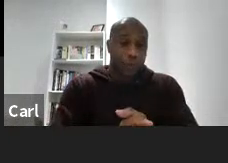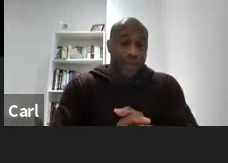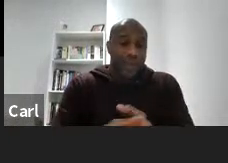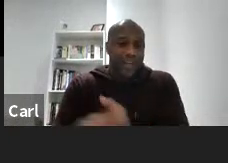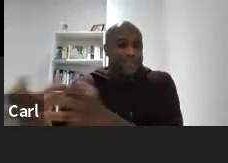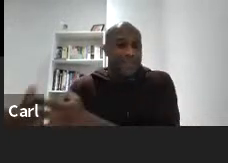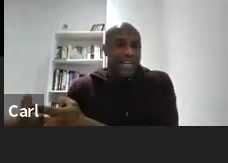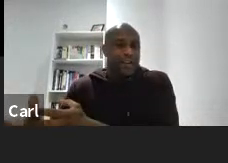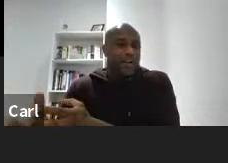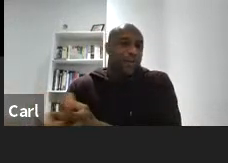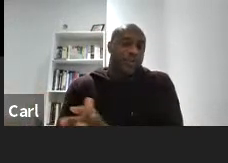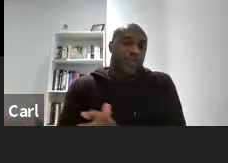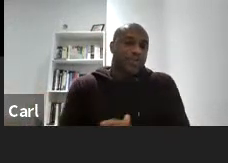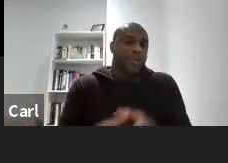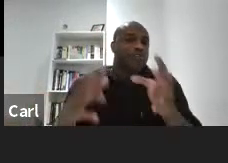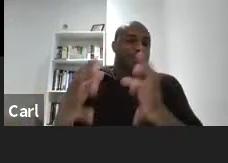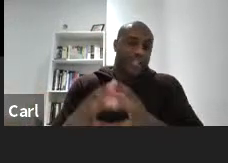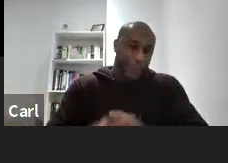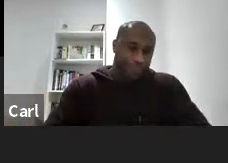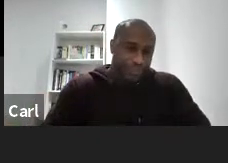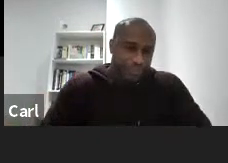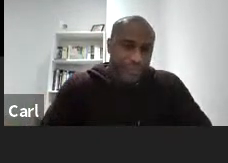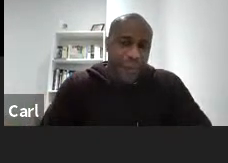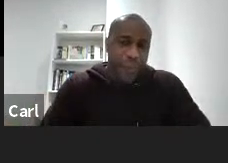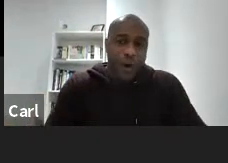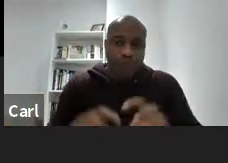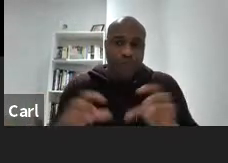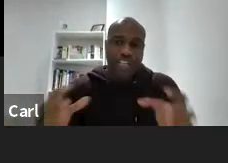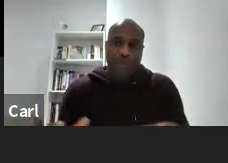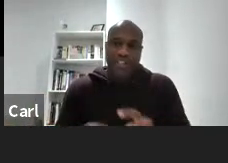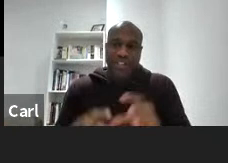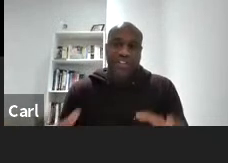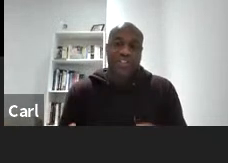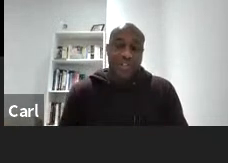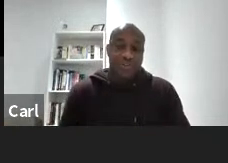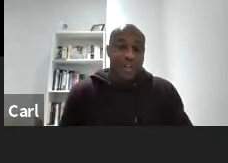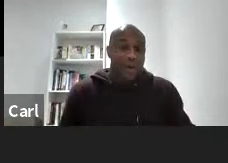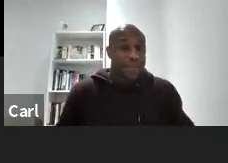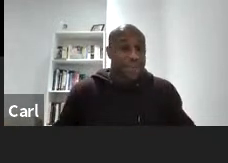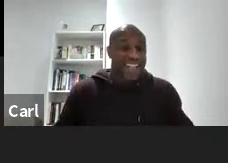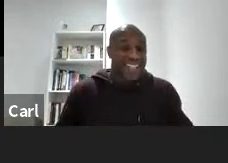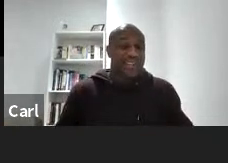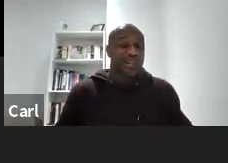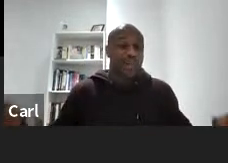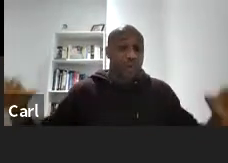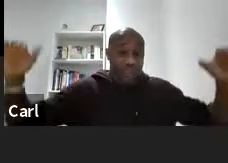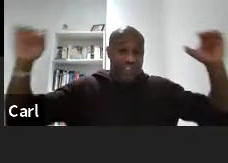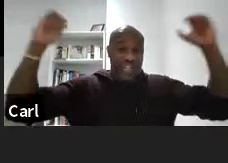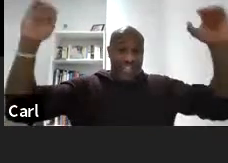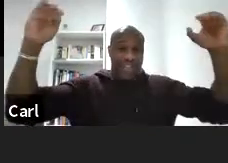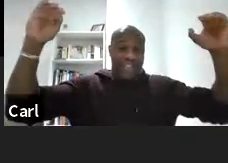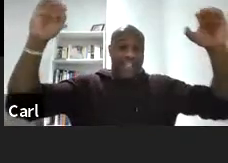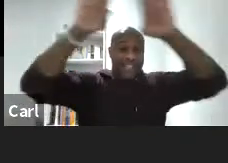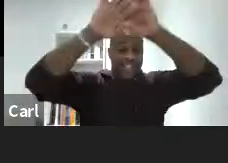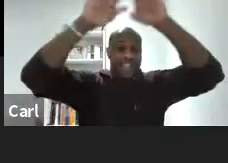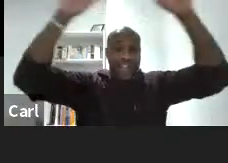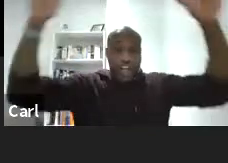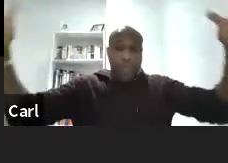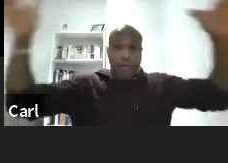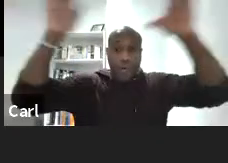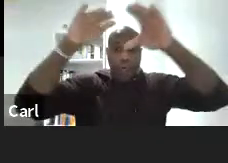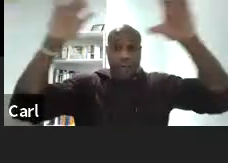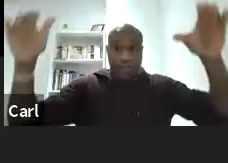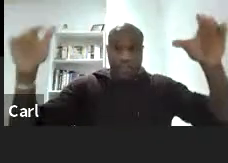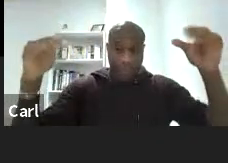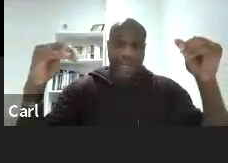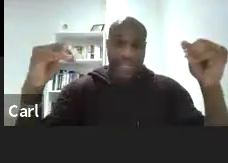$5.2 billion for. That spin out was called Iridium. And what Iridium was designed to do was basically launch satellites into the